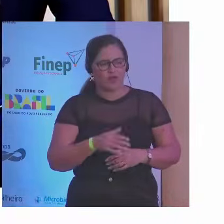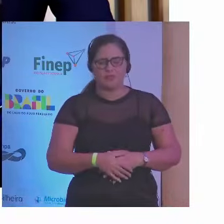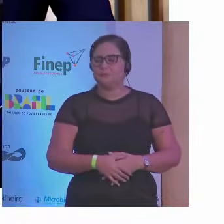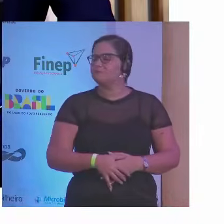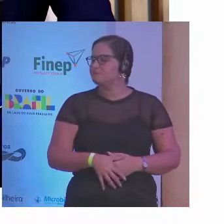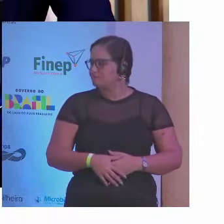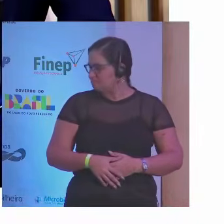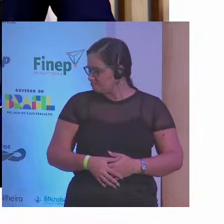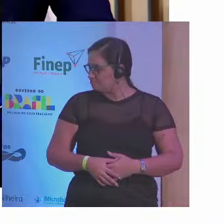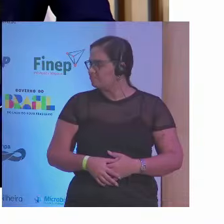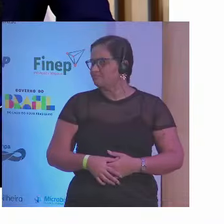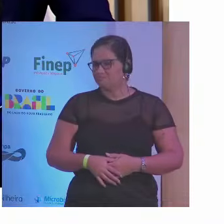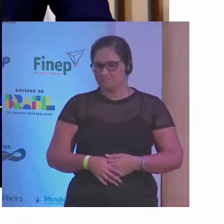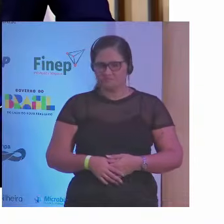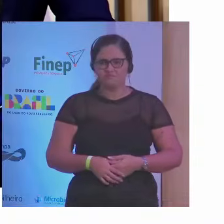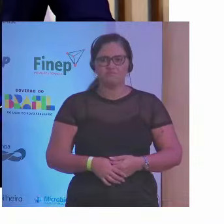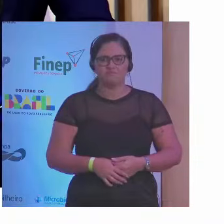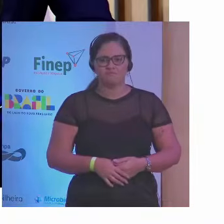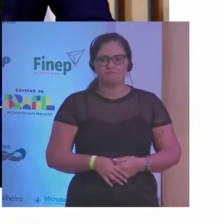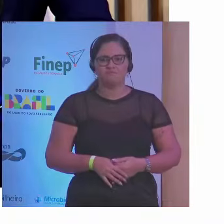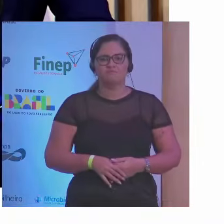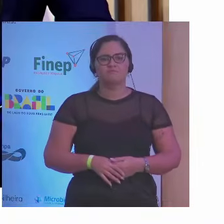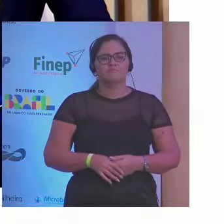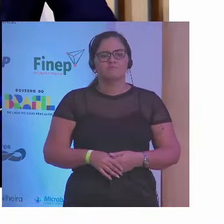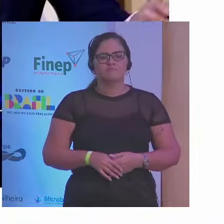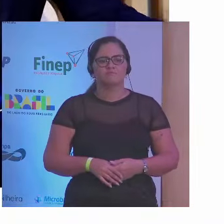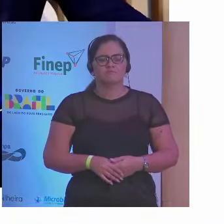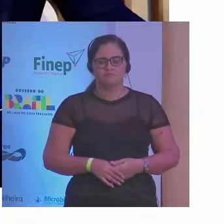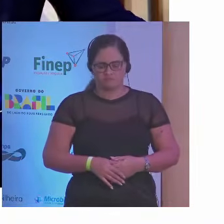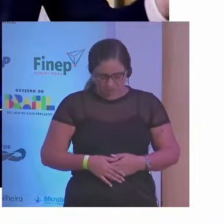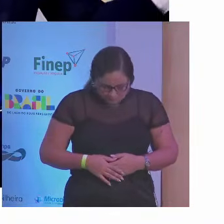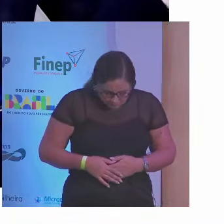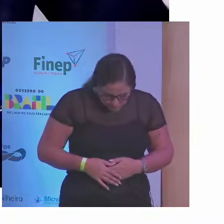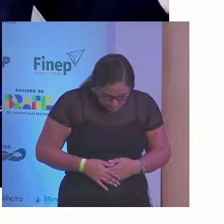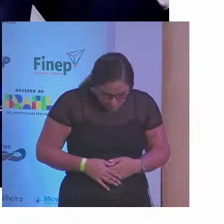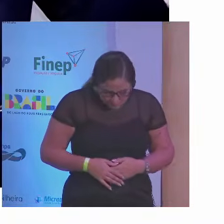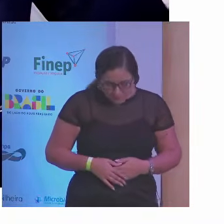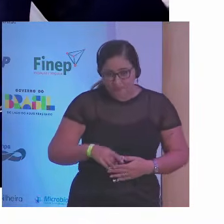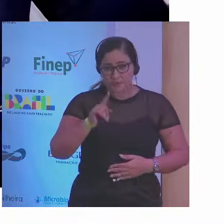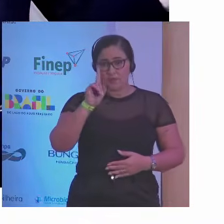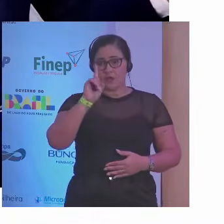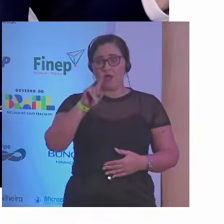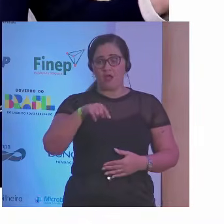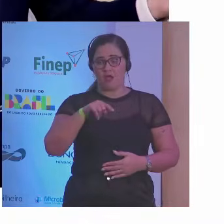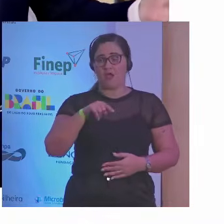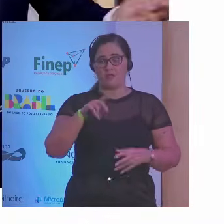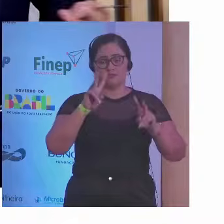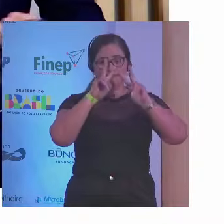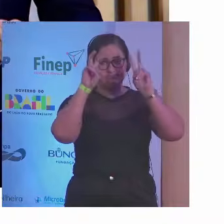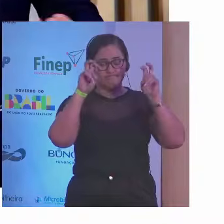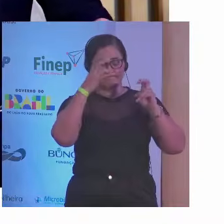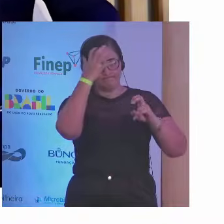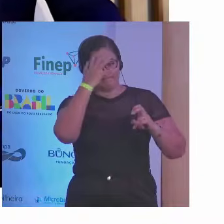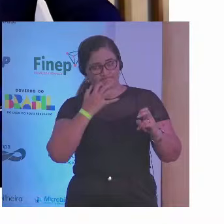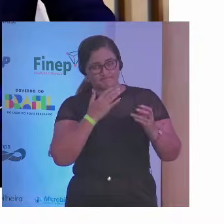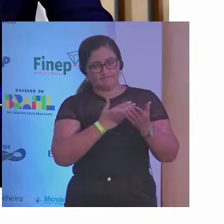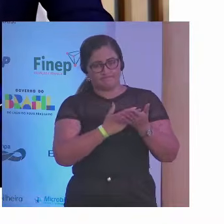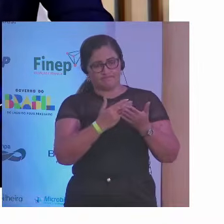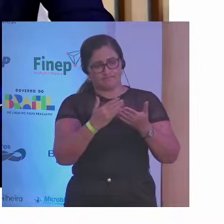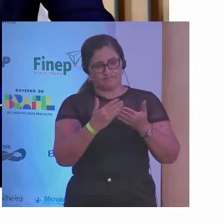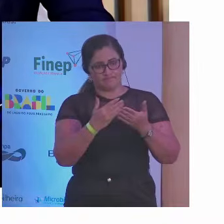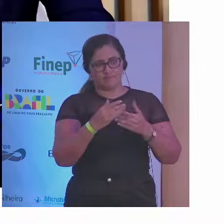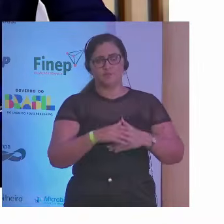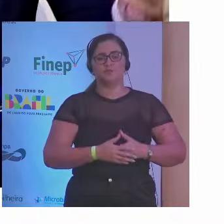This is something that has been taken very seriously from the start. As you understand, this has been designed by scientists, so this is